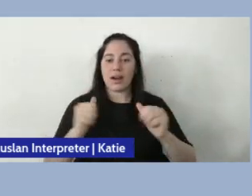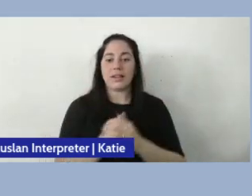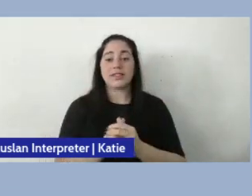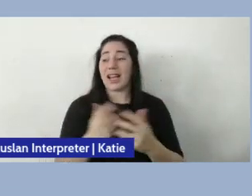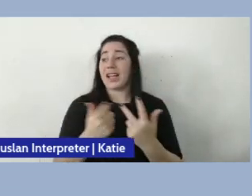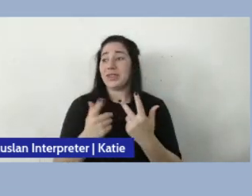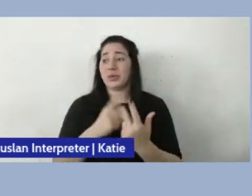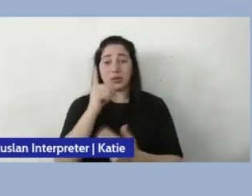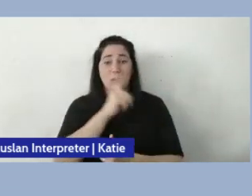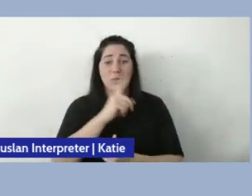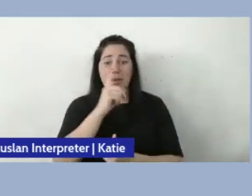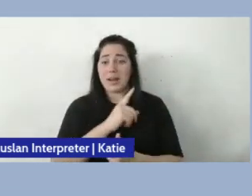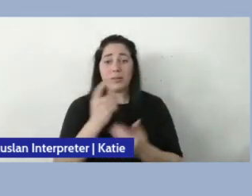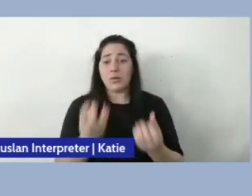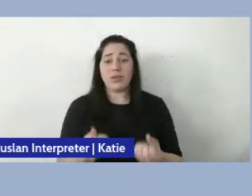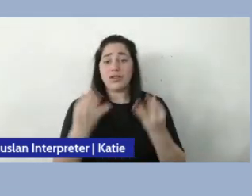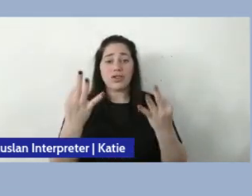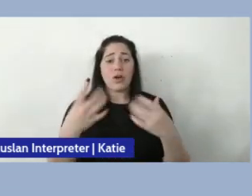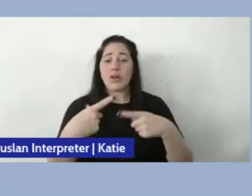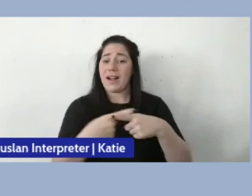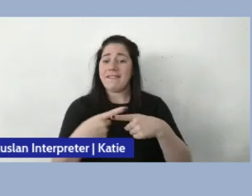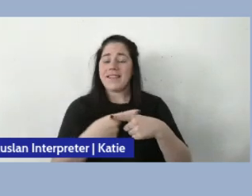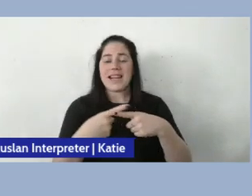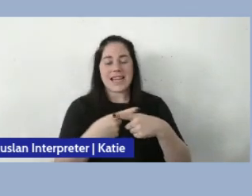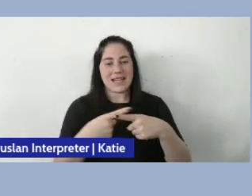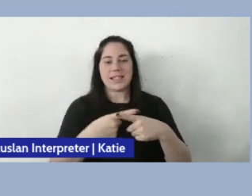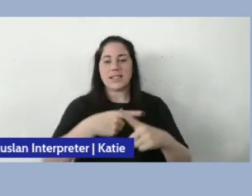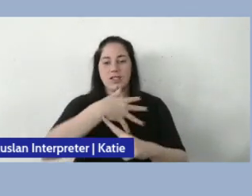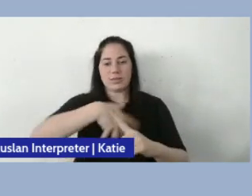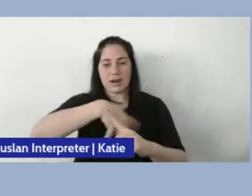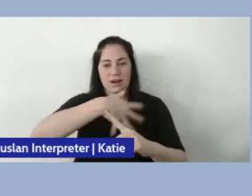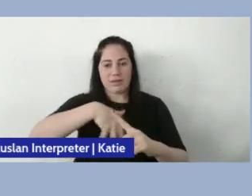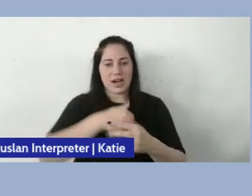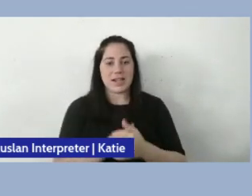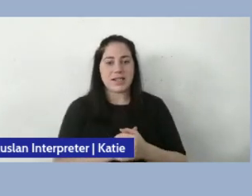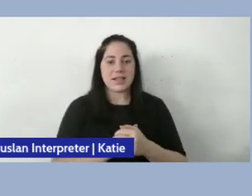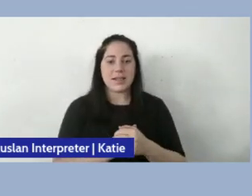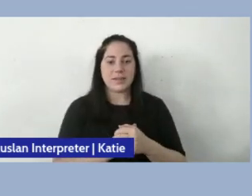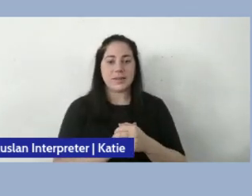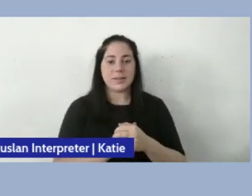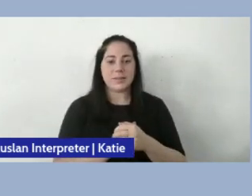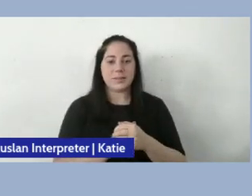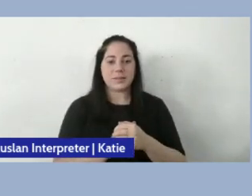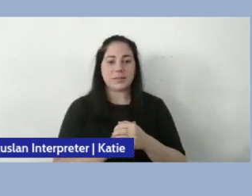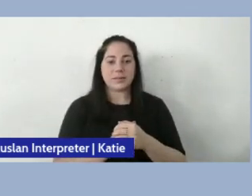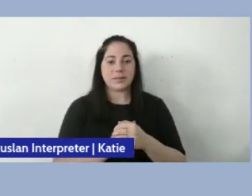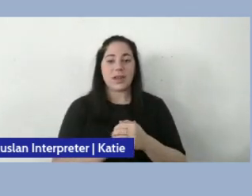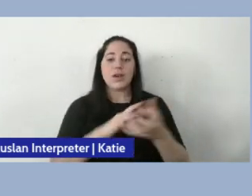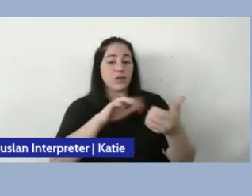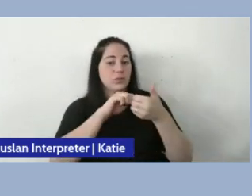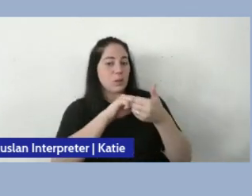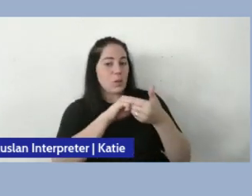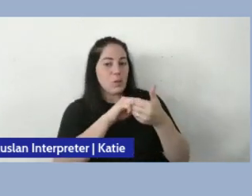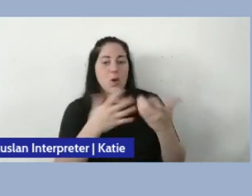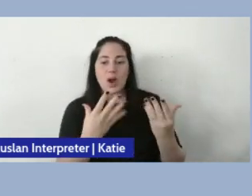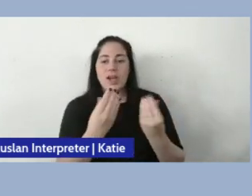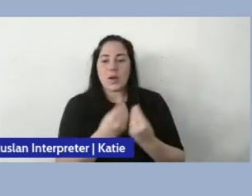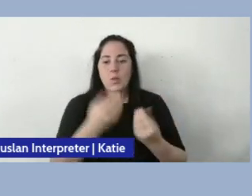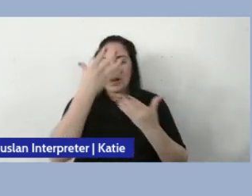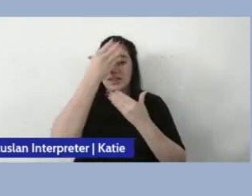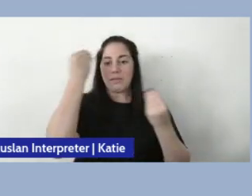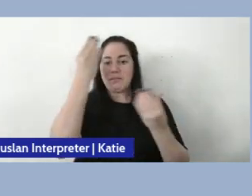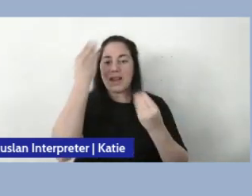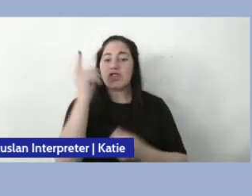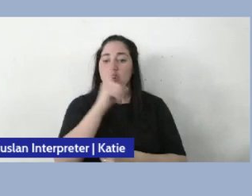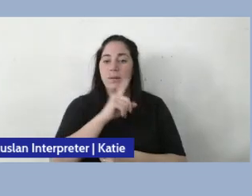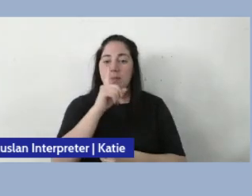As such, cognitive assessments are likely to be an increasing part of interpreters' work into the future. For people